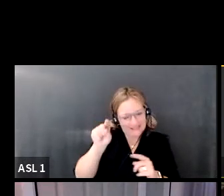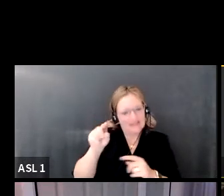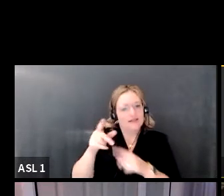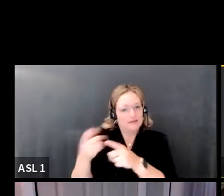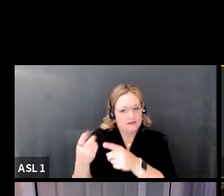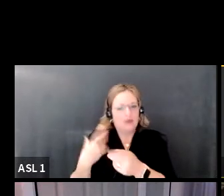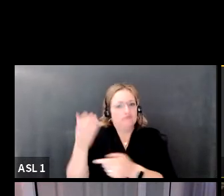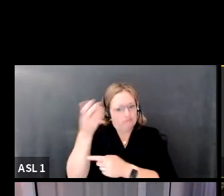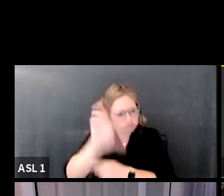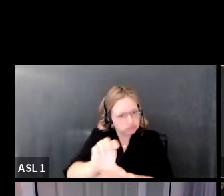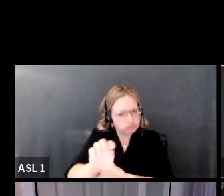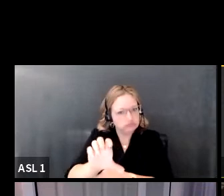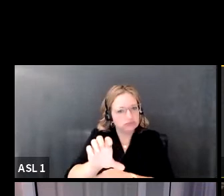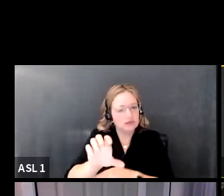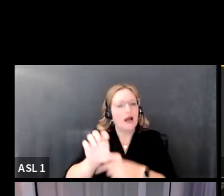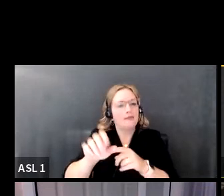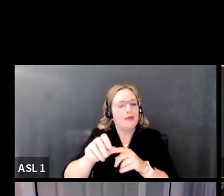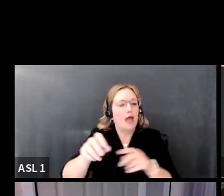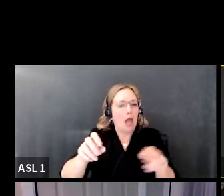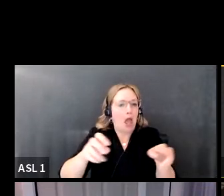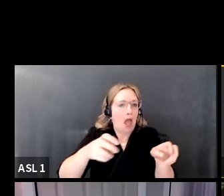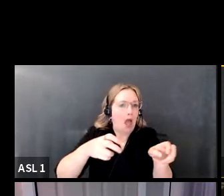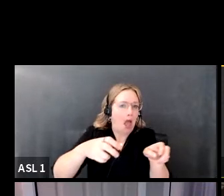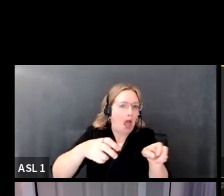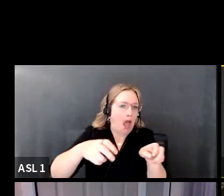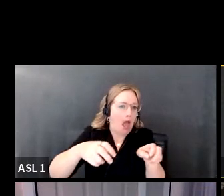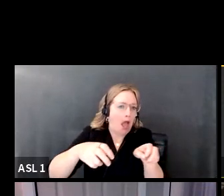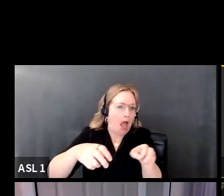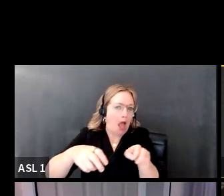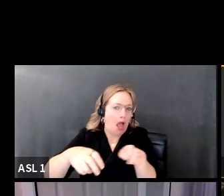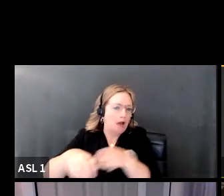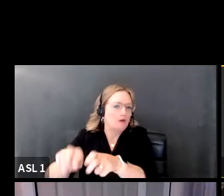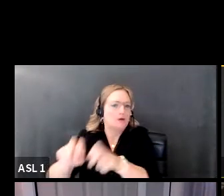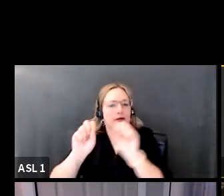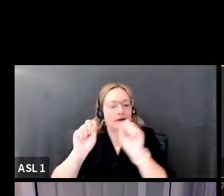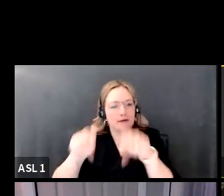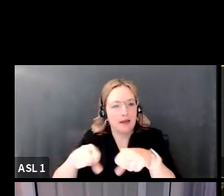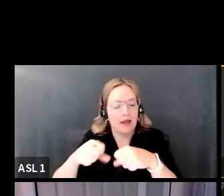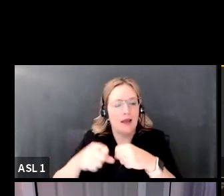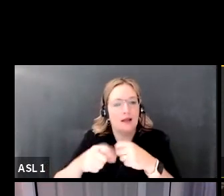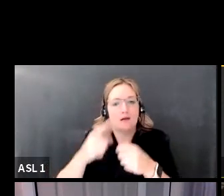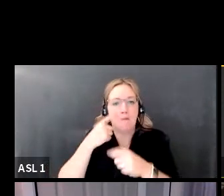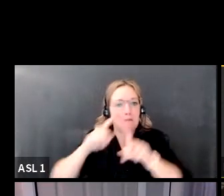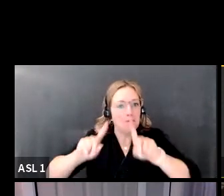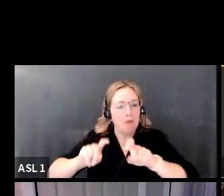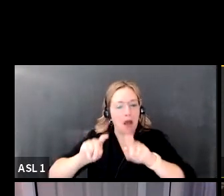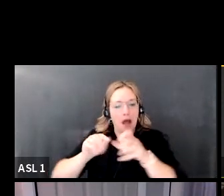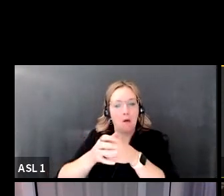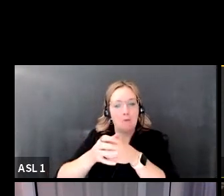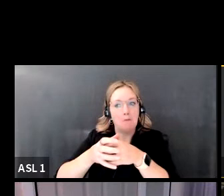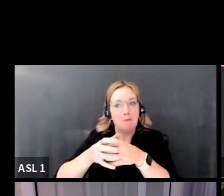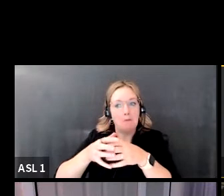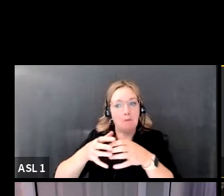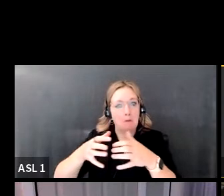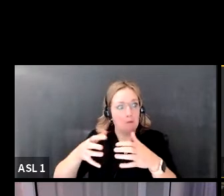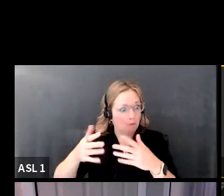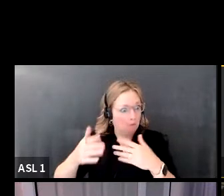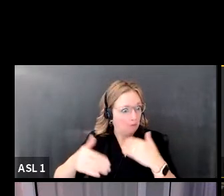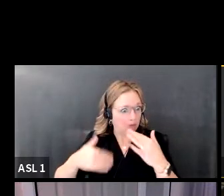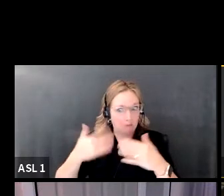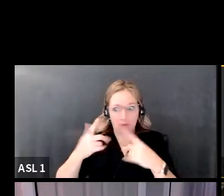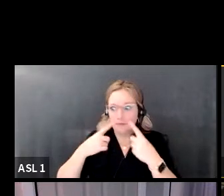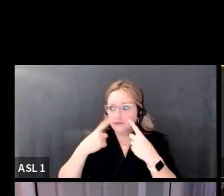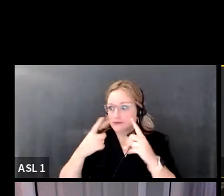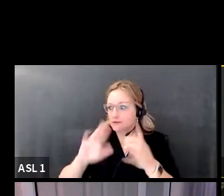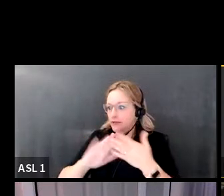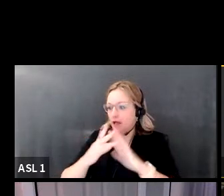start taking place year over year and as as that pilot grows and becomes more of a permanent thing then then the